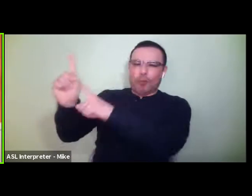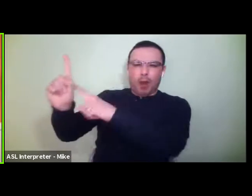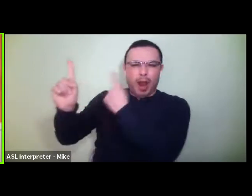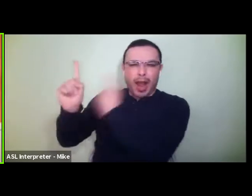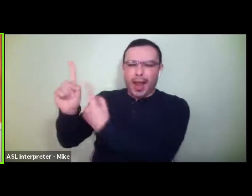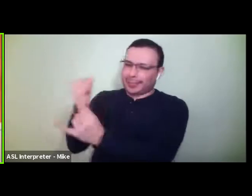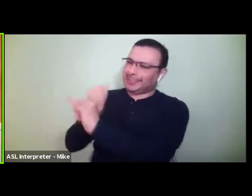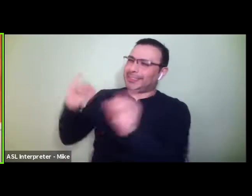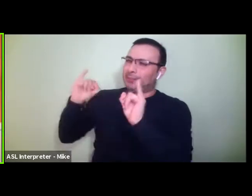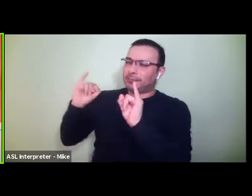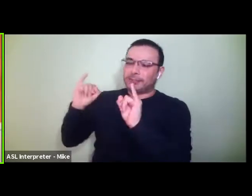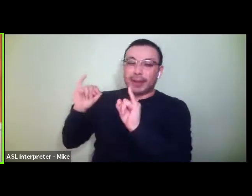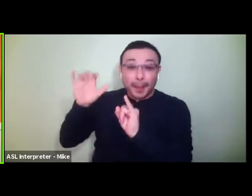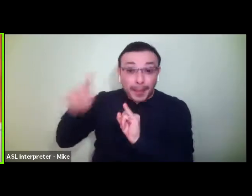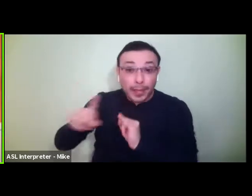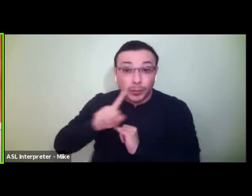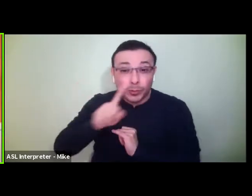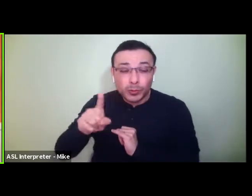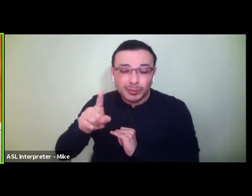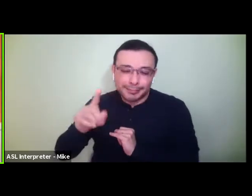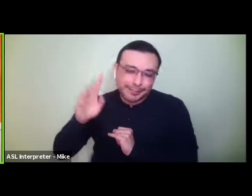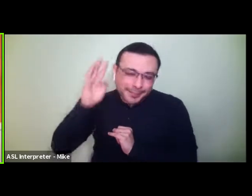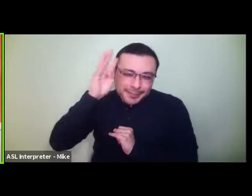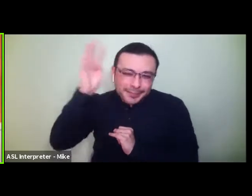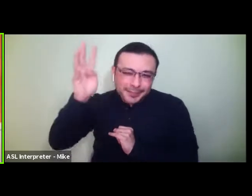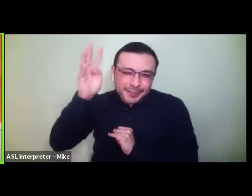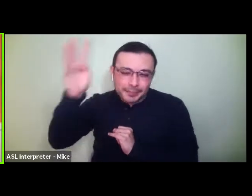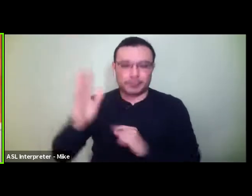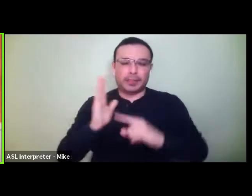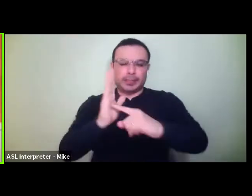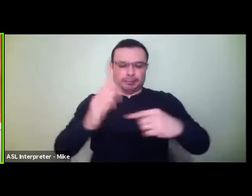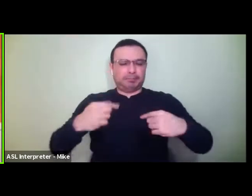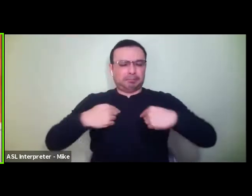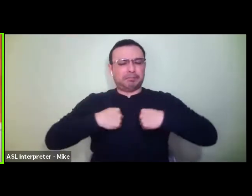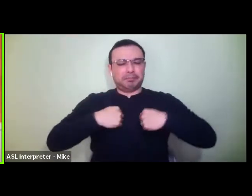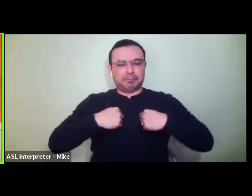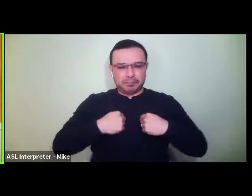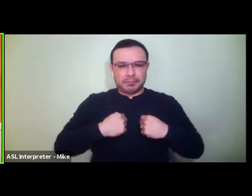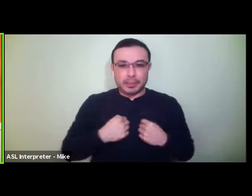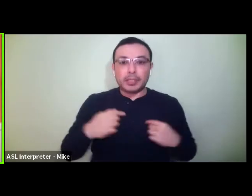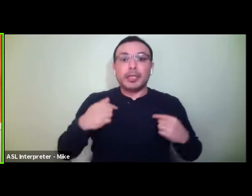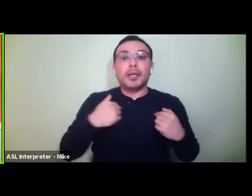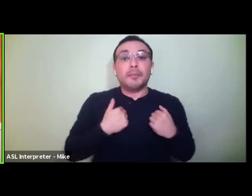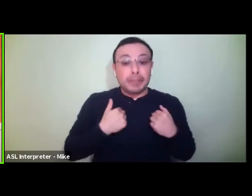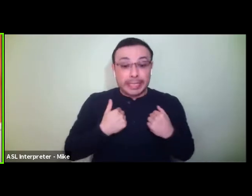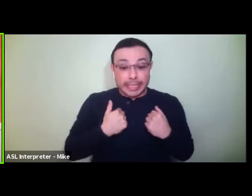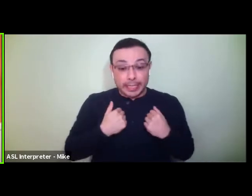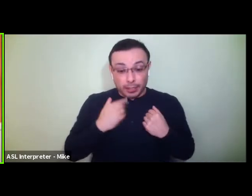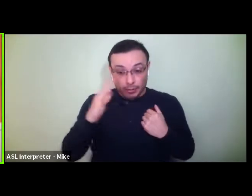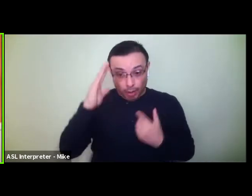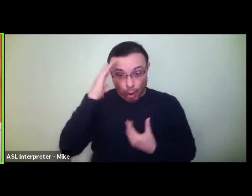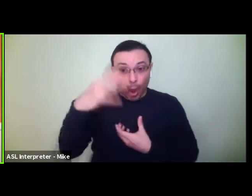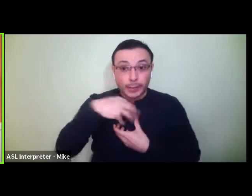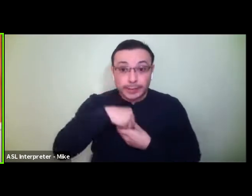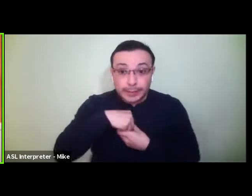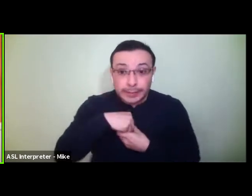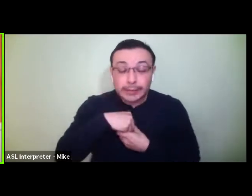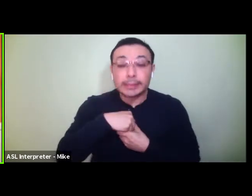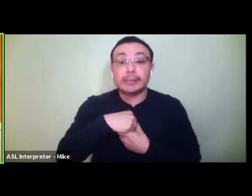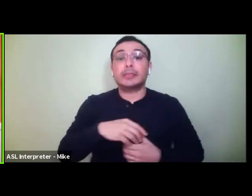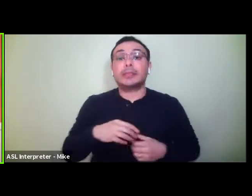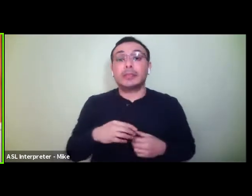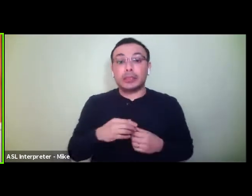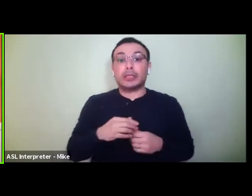use myself again as an example, as an autistic, synesthesiastic person, not only having